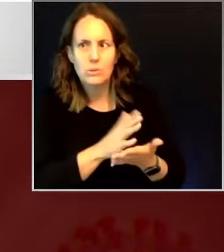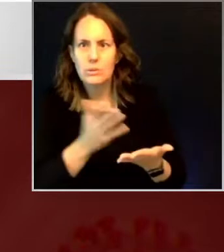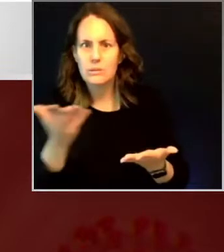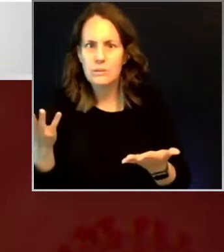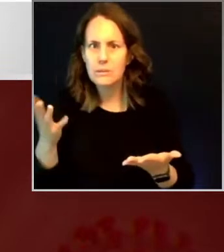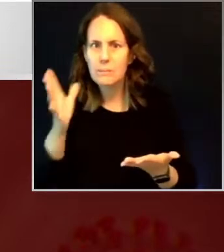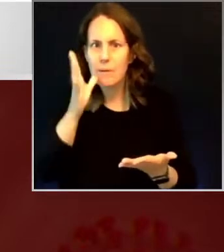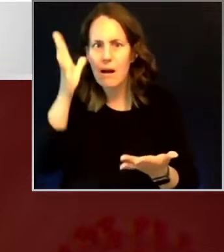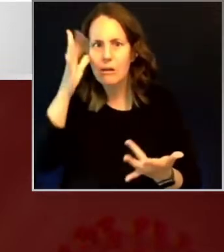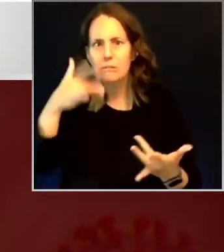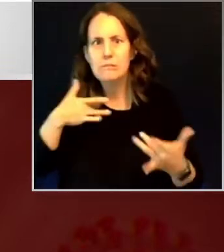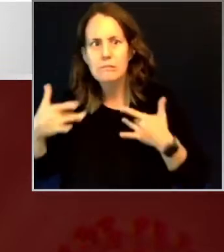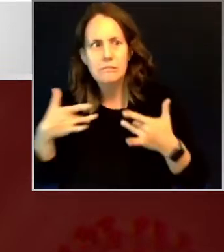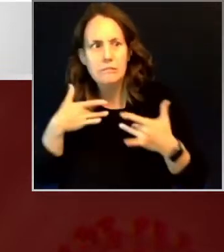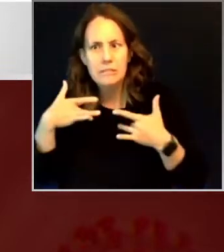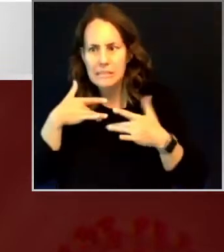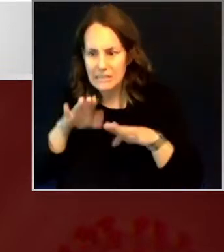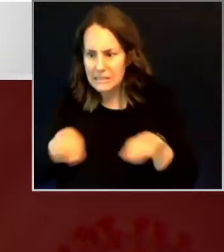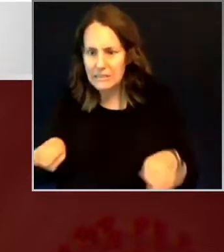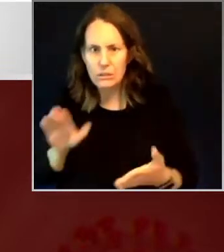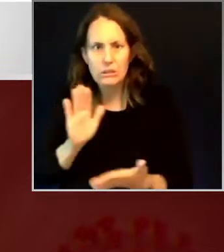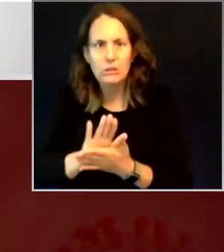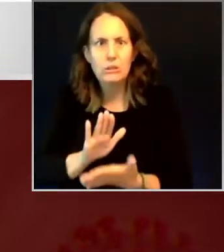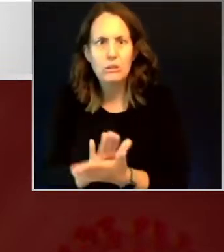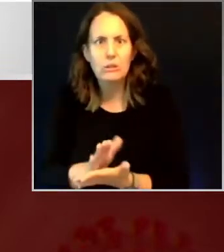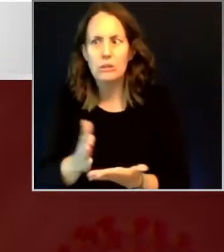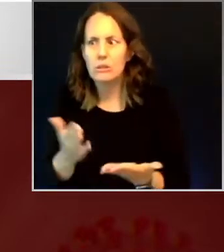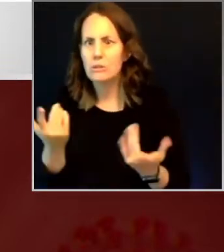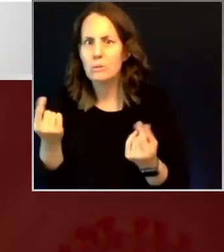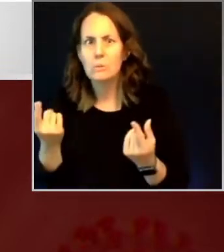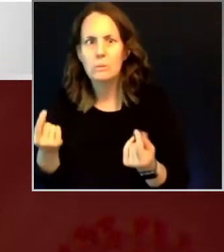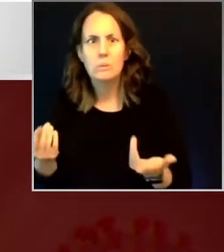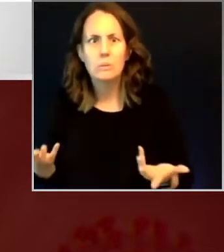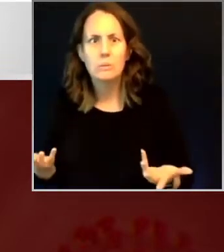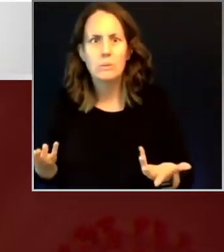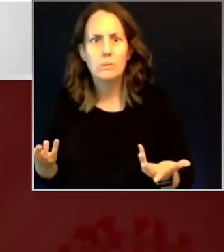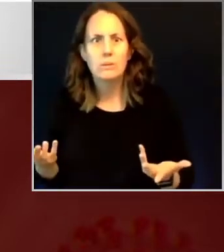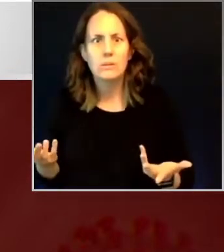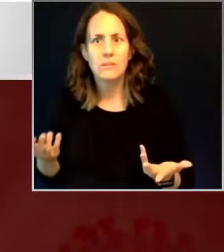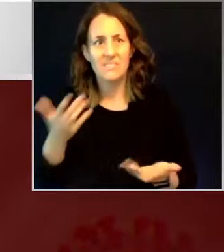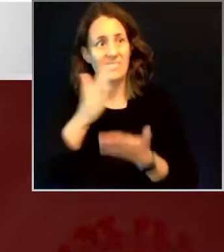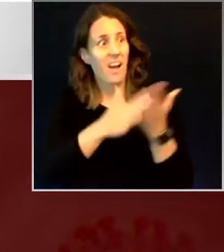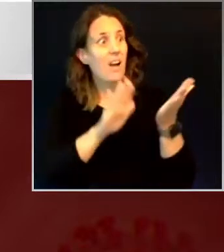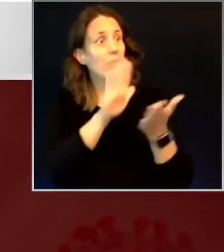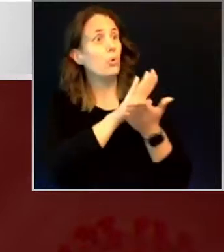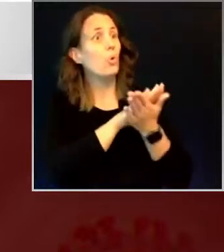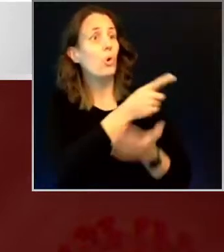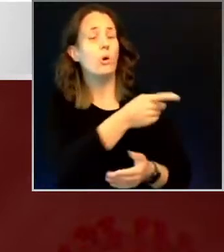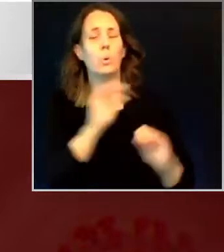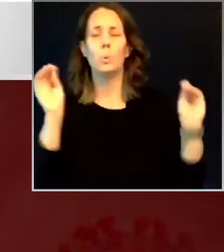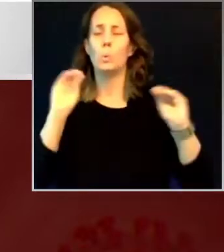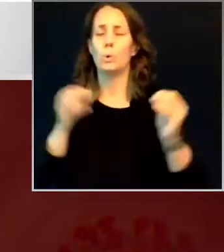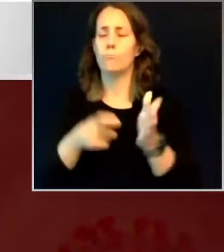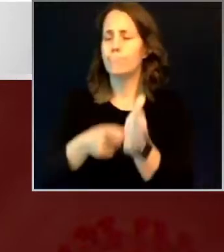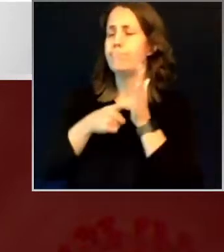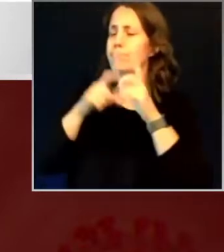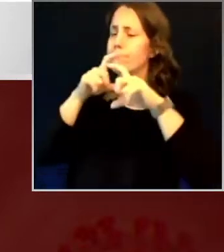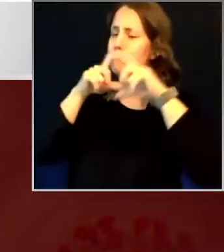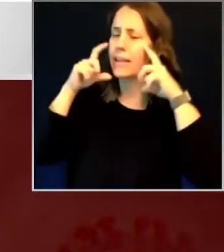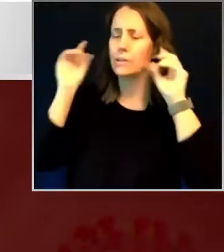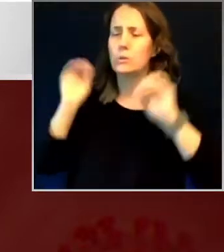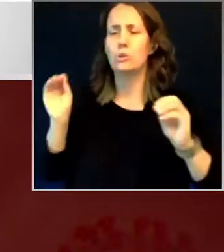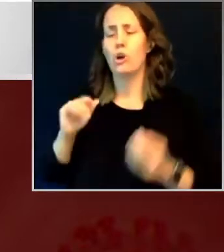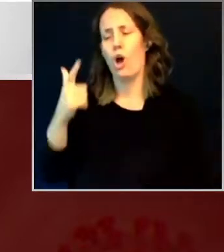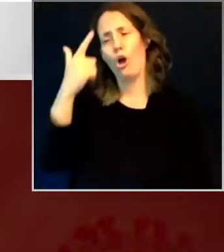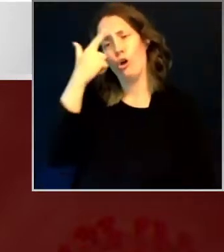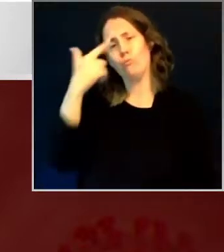about schools' mask optional policy, if that's the case where they are? What would you advise